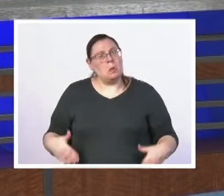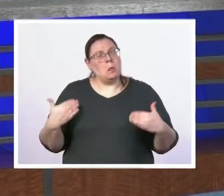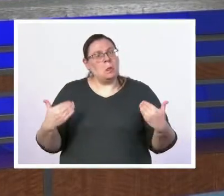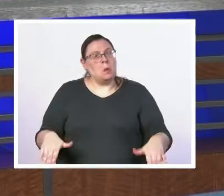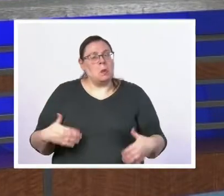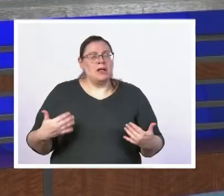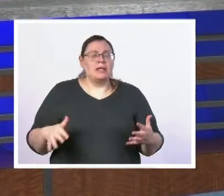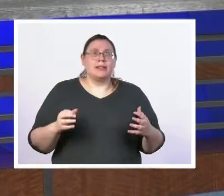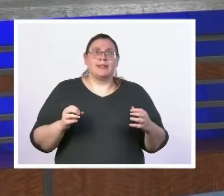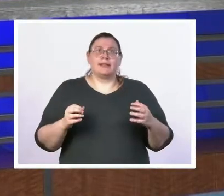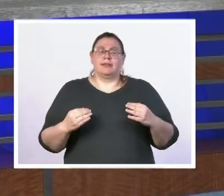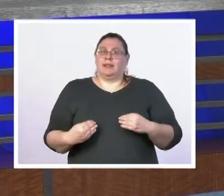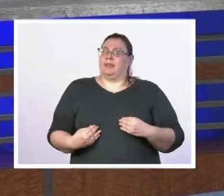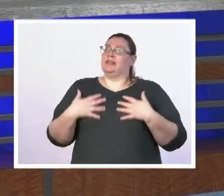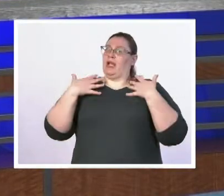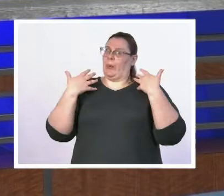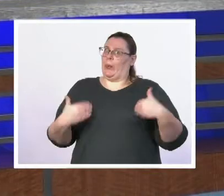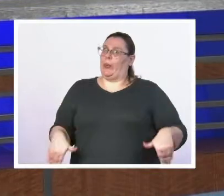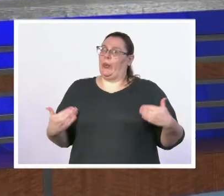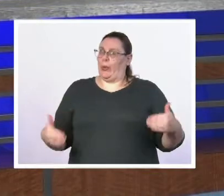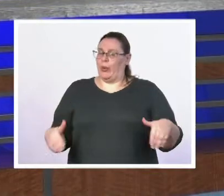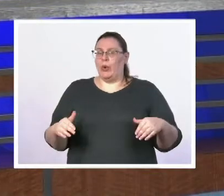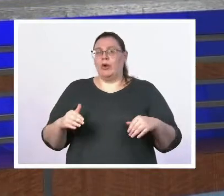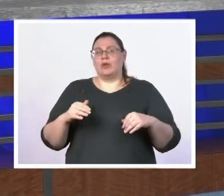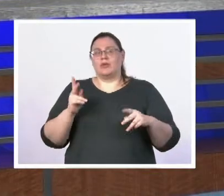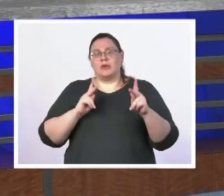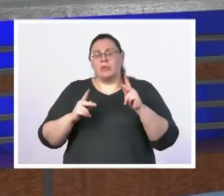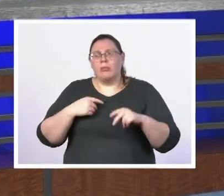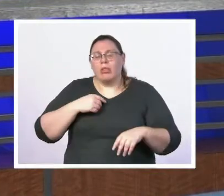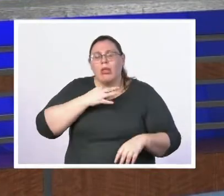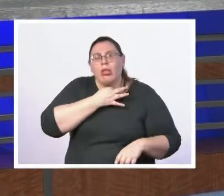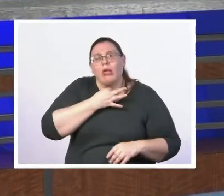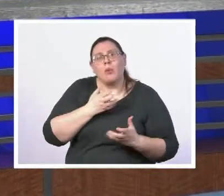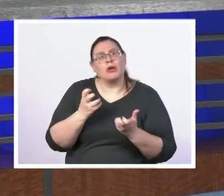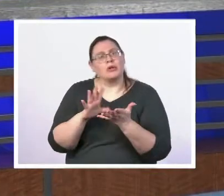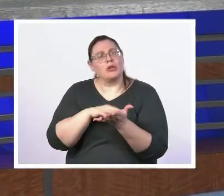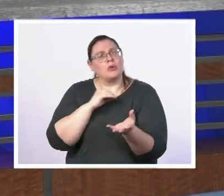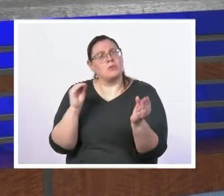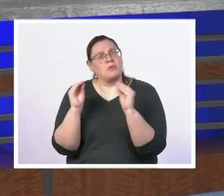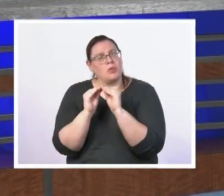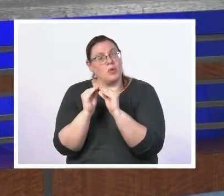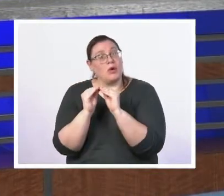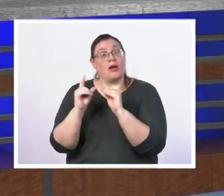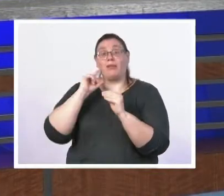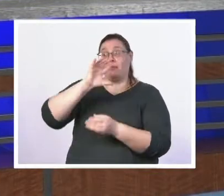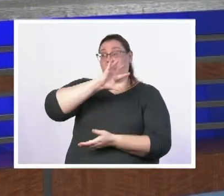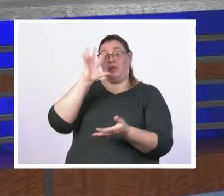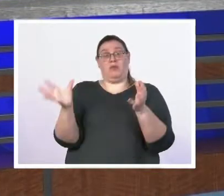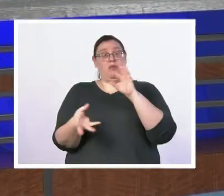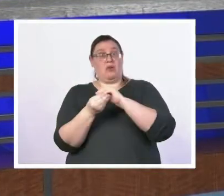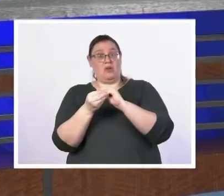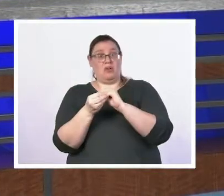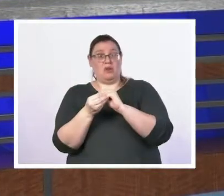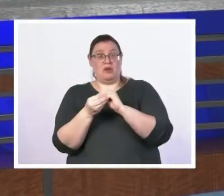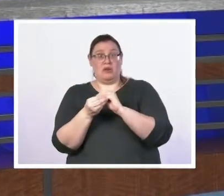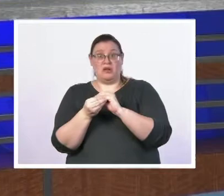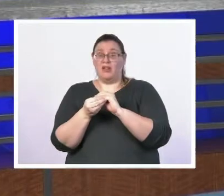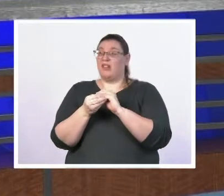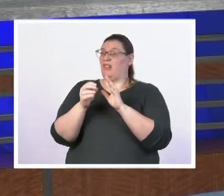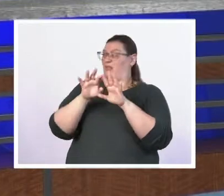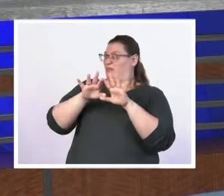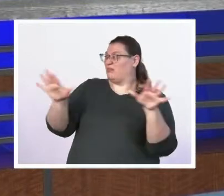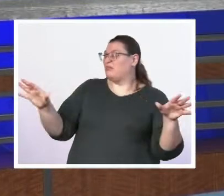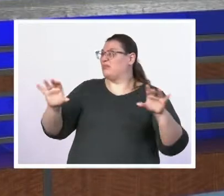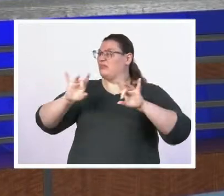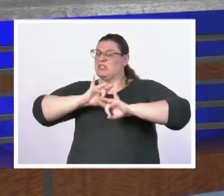inspiring you know making people want to be more interested so i think all in all as terrible as all this has been and as